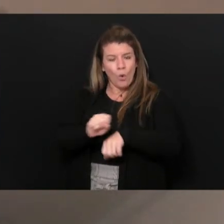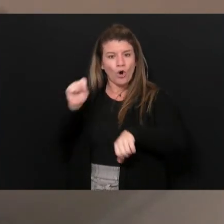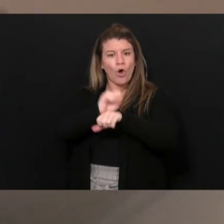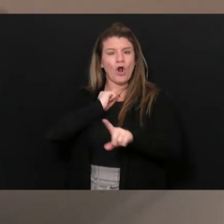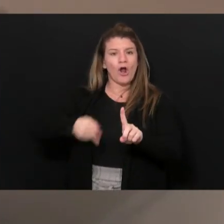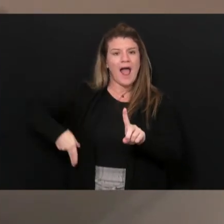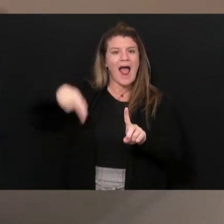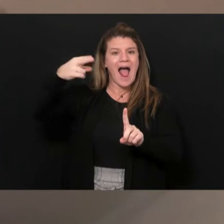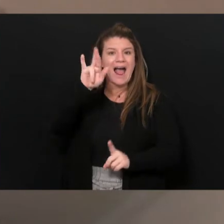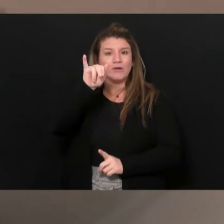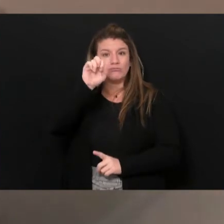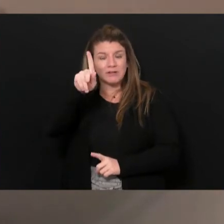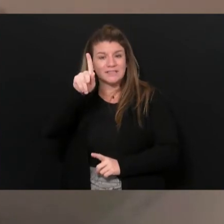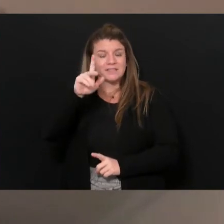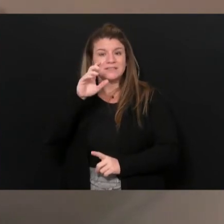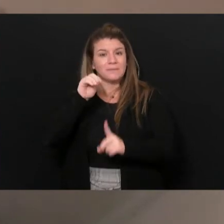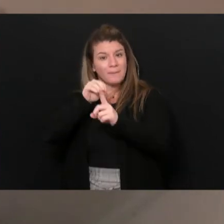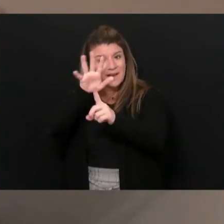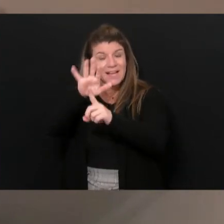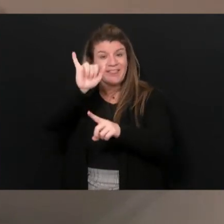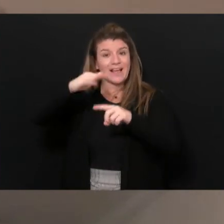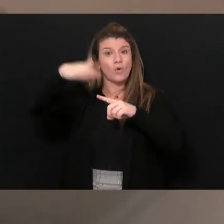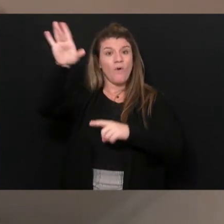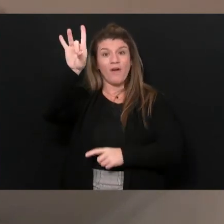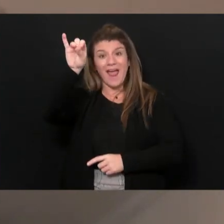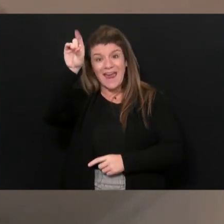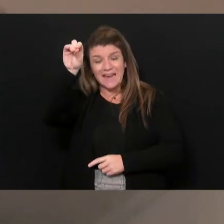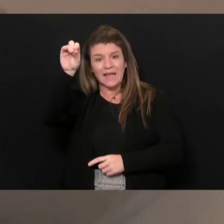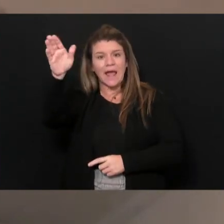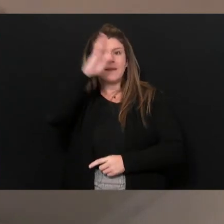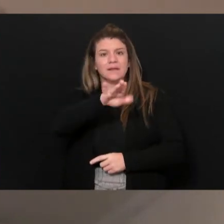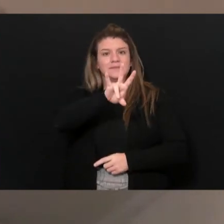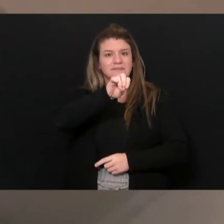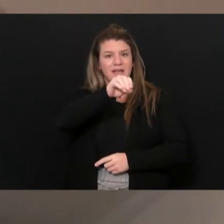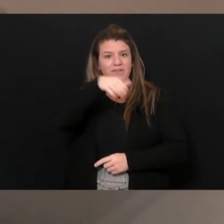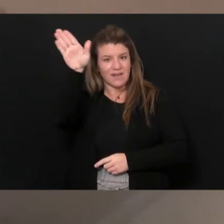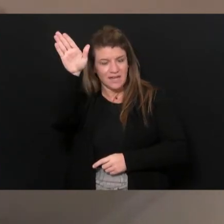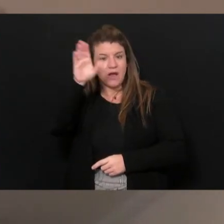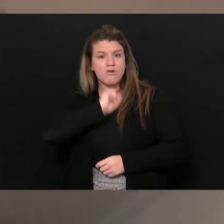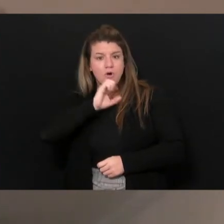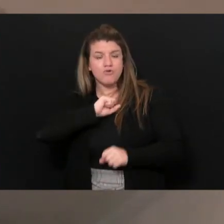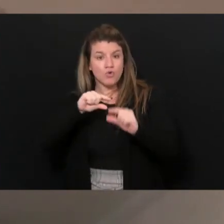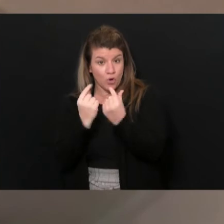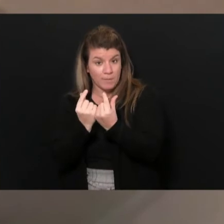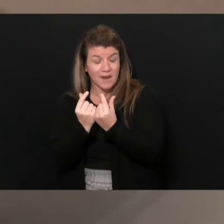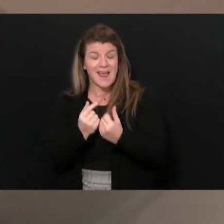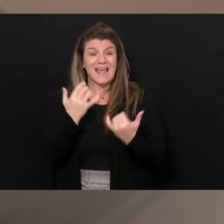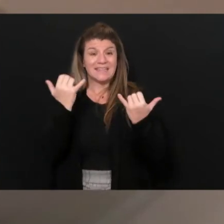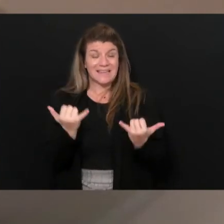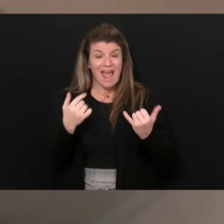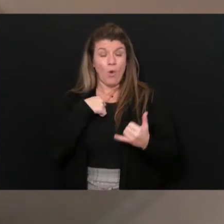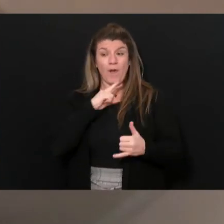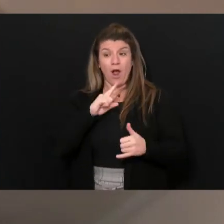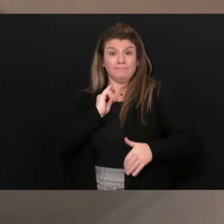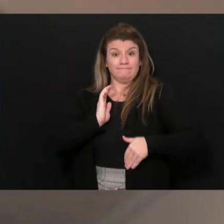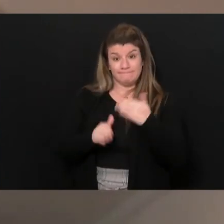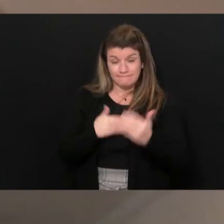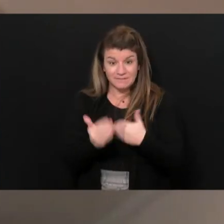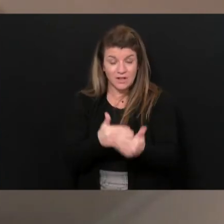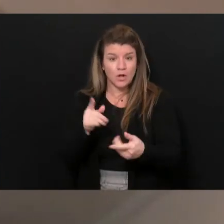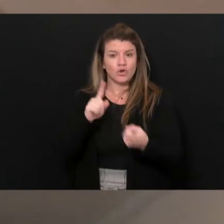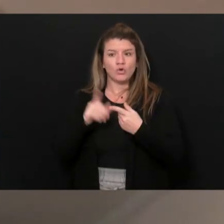our over 80-year-old group, and then our 70 to 80-year-old group. As we push to get vaccine delivered